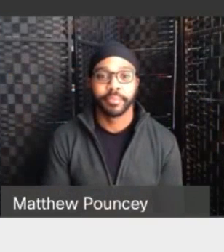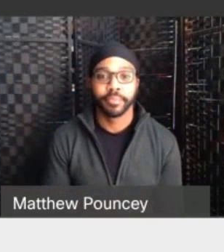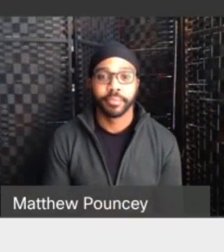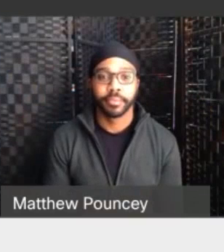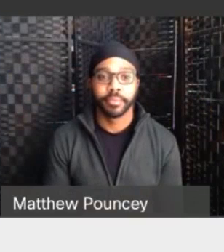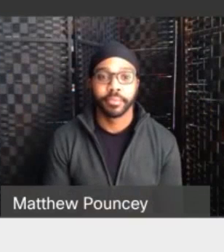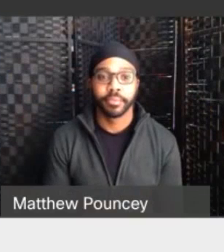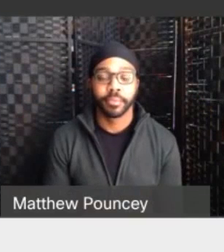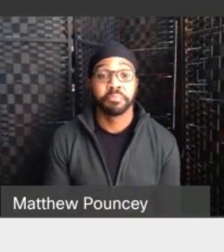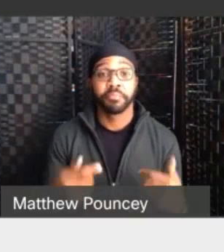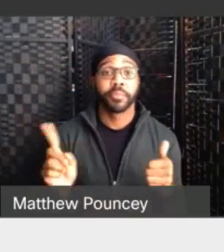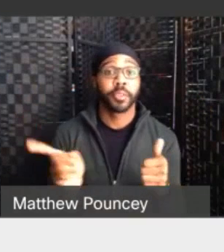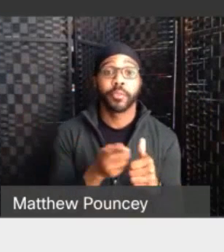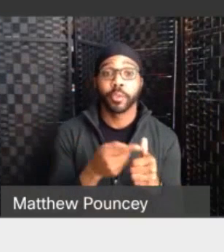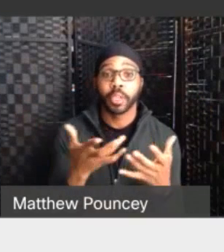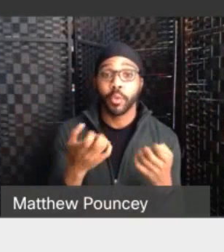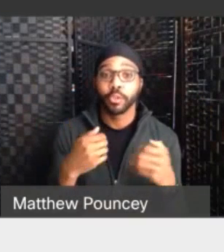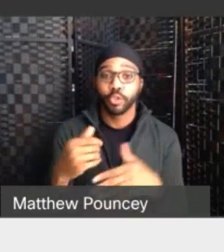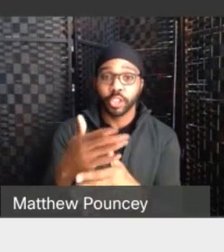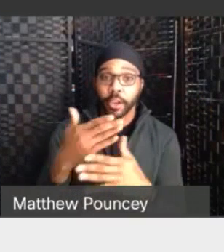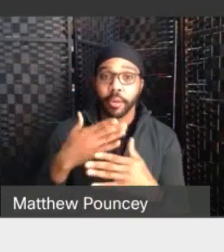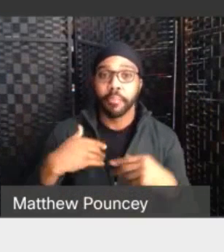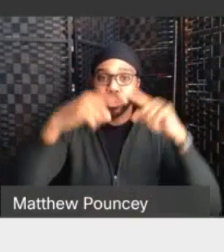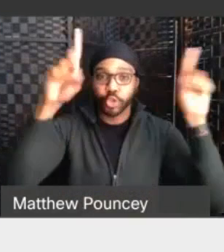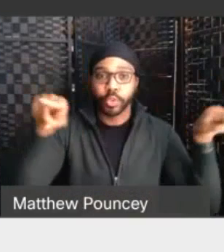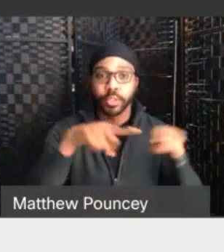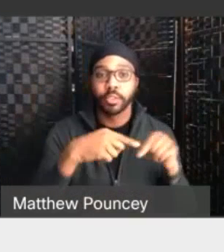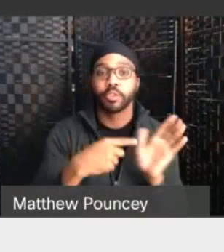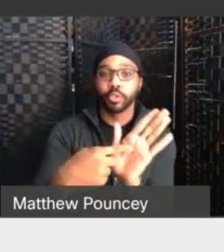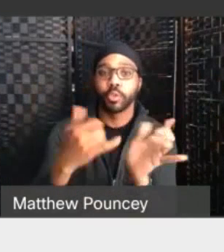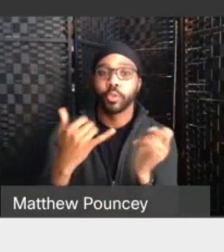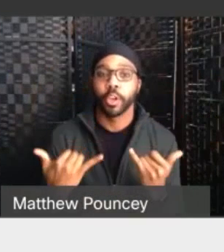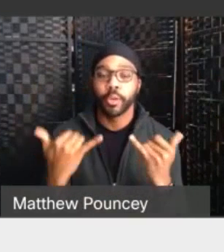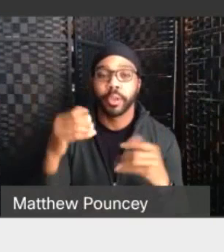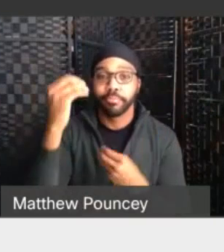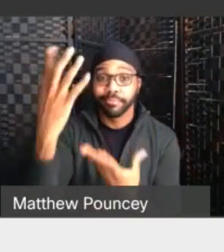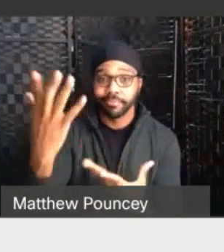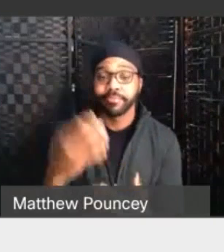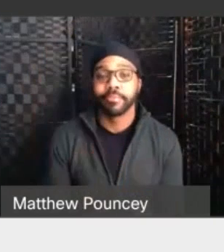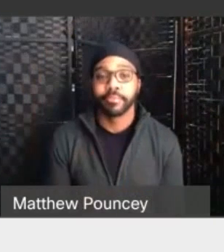Let me start by sharing my screen and sharing our current data.